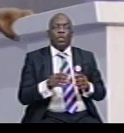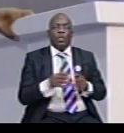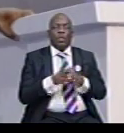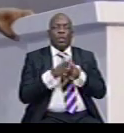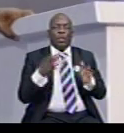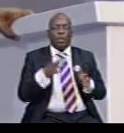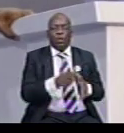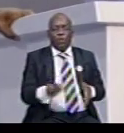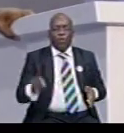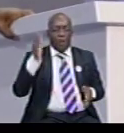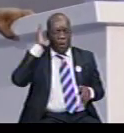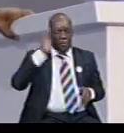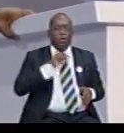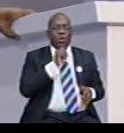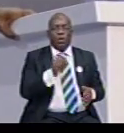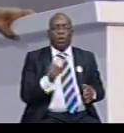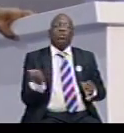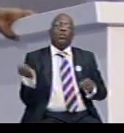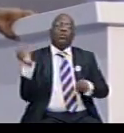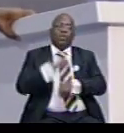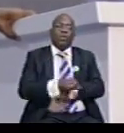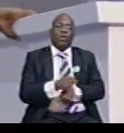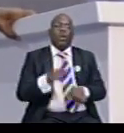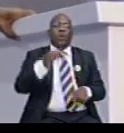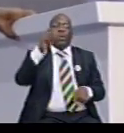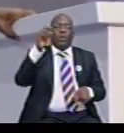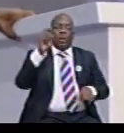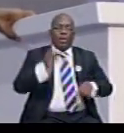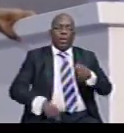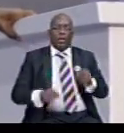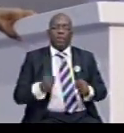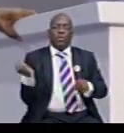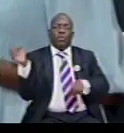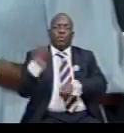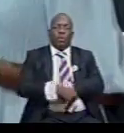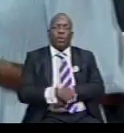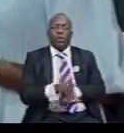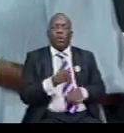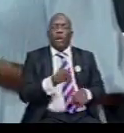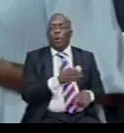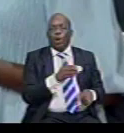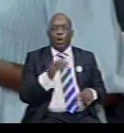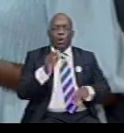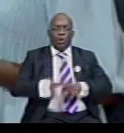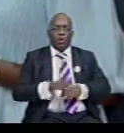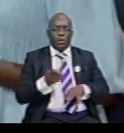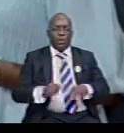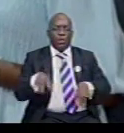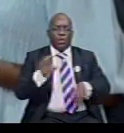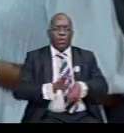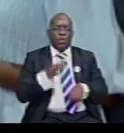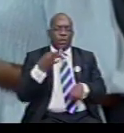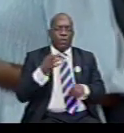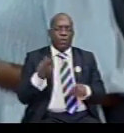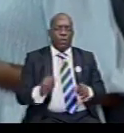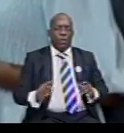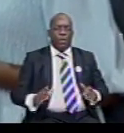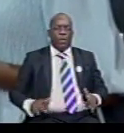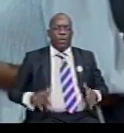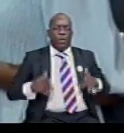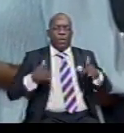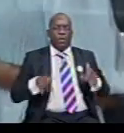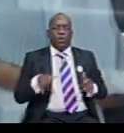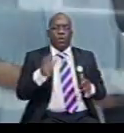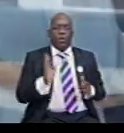prevail, must not prevail on the church of the living God. Lord, strengthen our